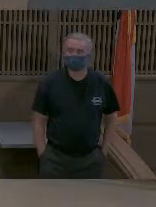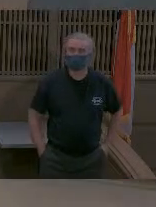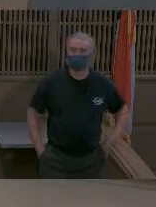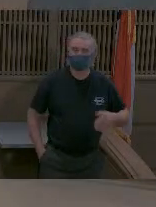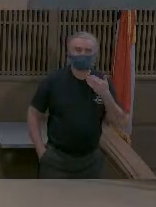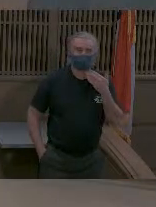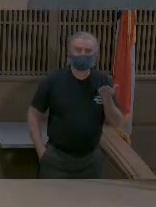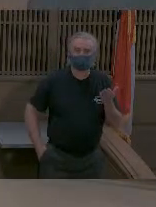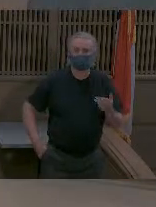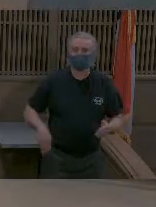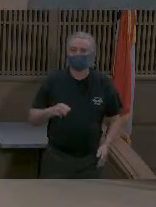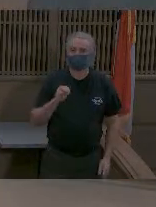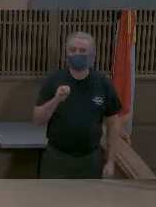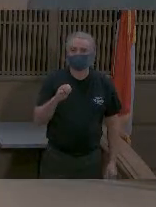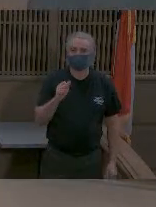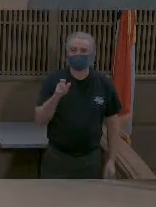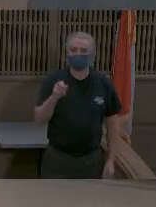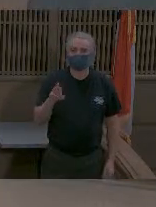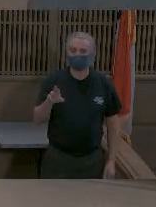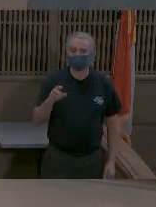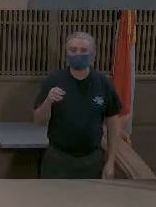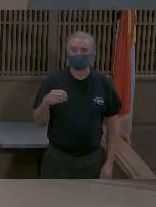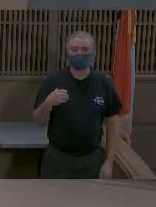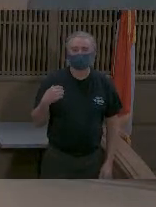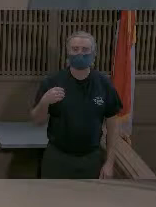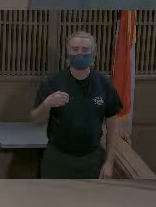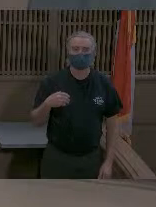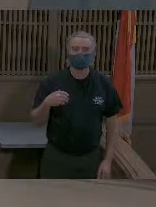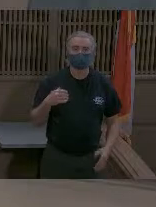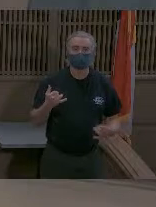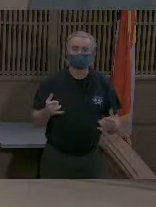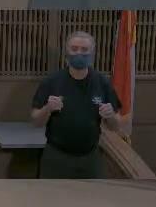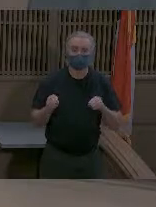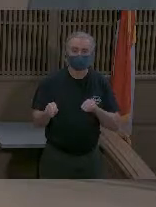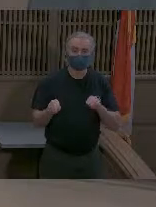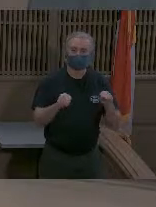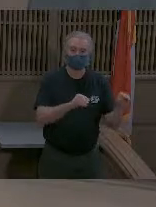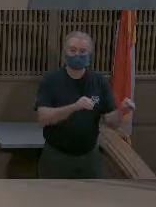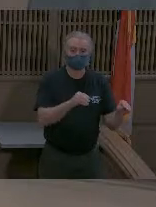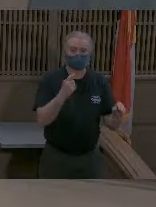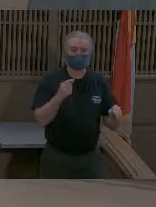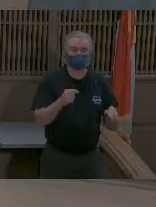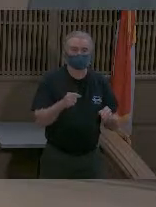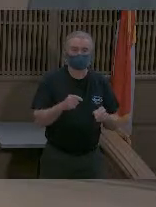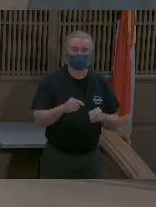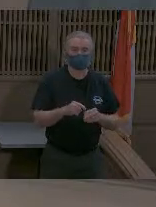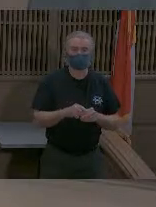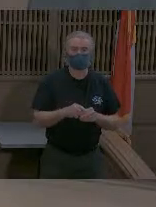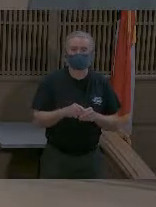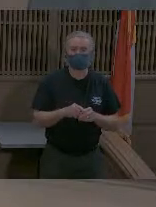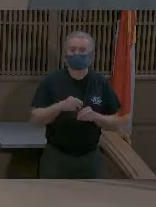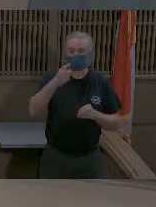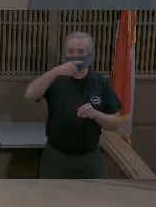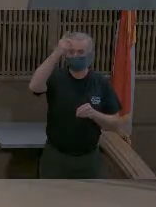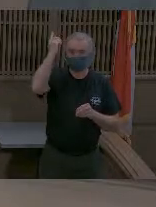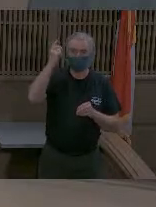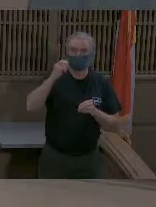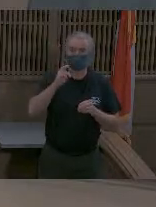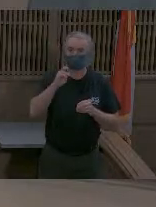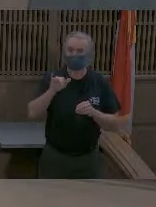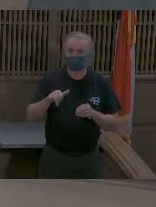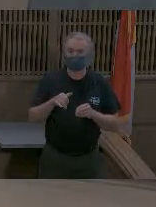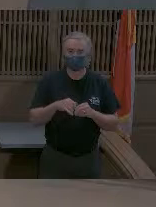Thank you, Mr. Mayor, for your comments this morning. Now I'd like to move to bring up Dougherty County Commission Chair Christopher